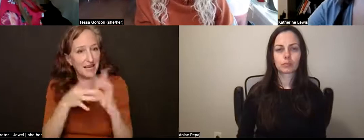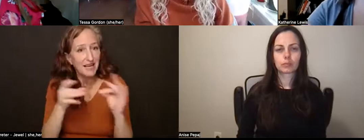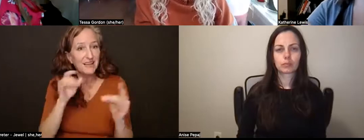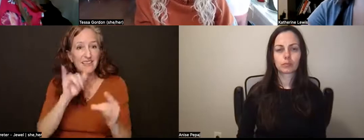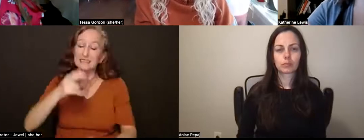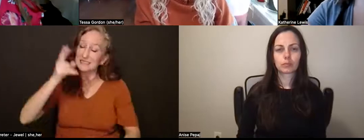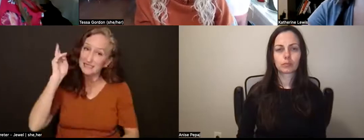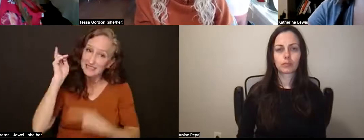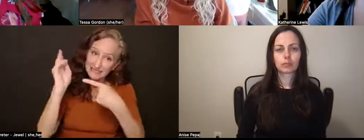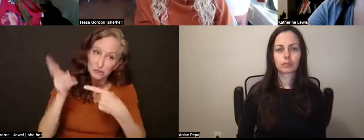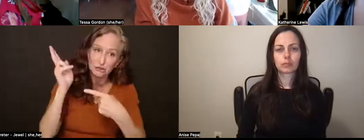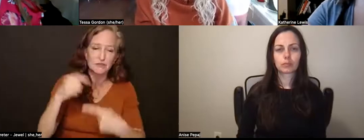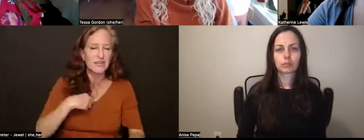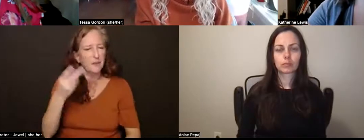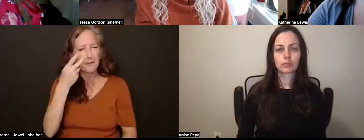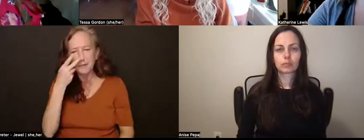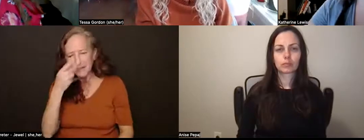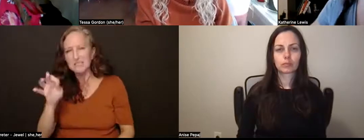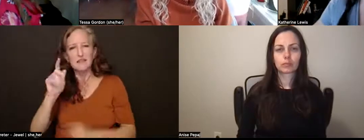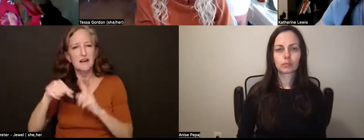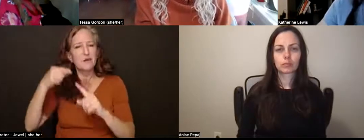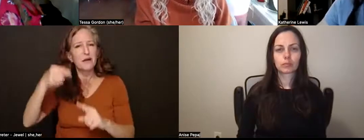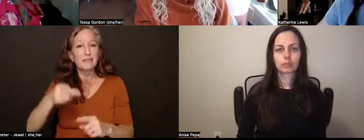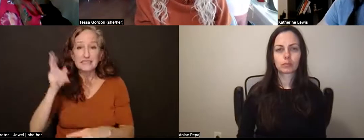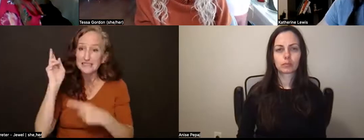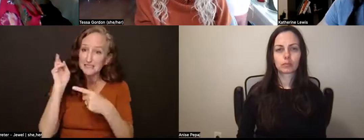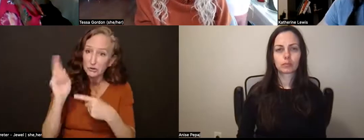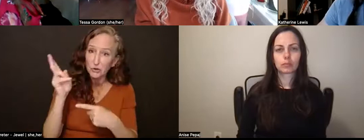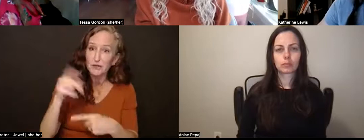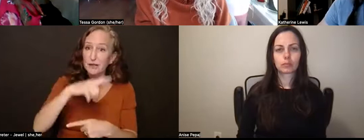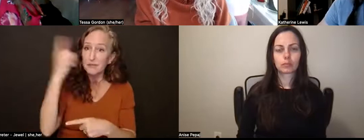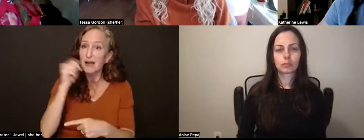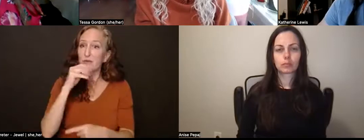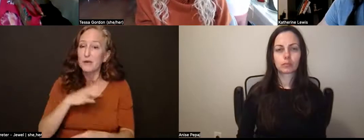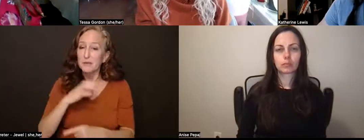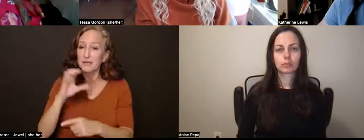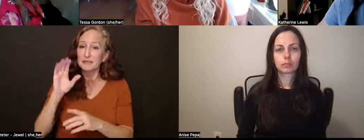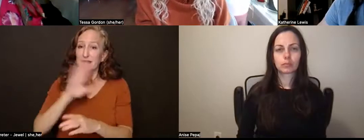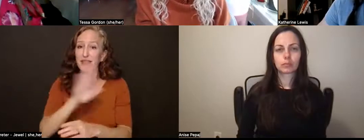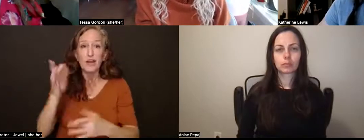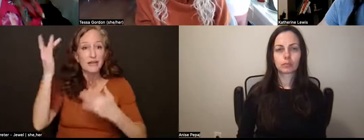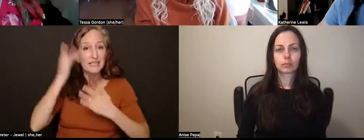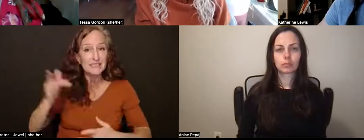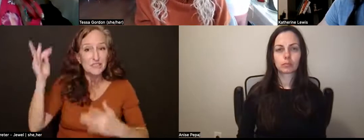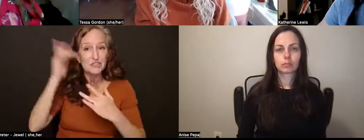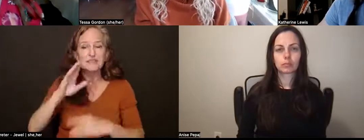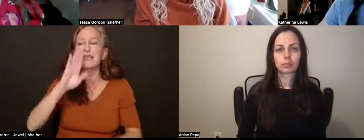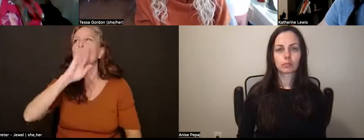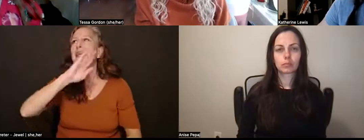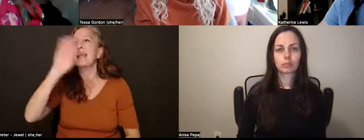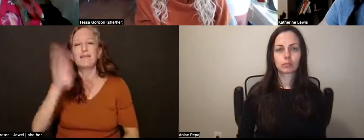part that pisses me off, is historically, Black women's conditions have never been regarded